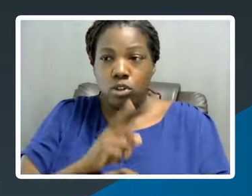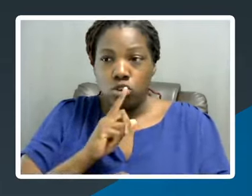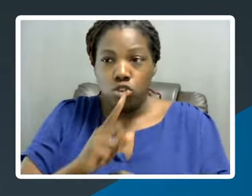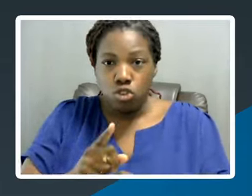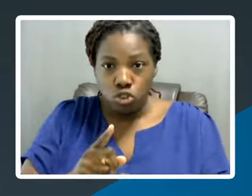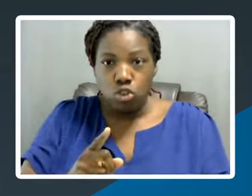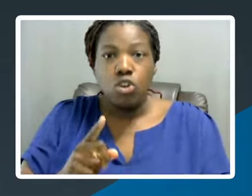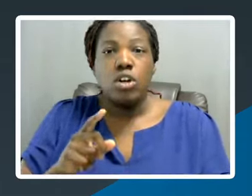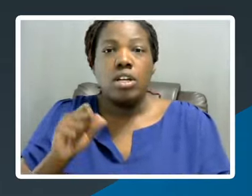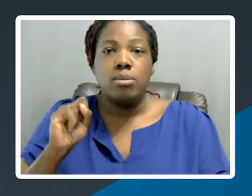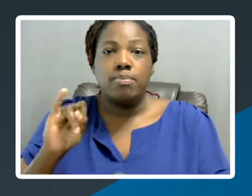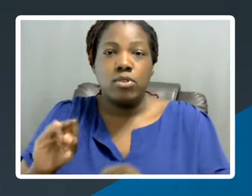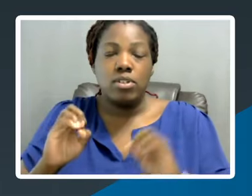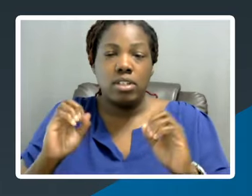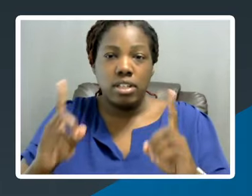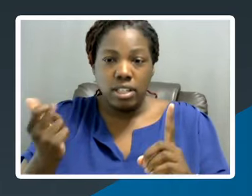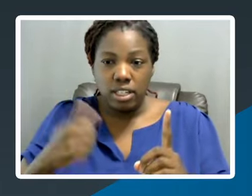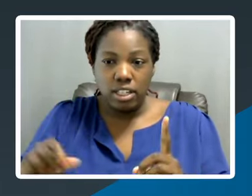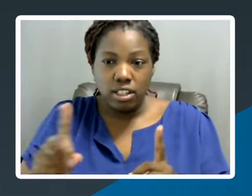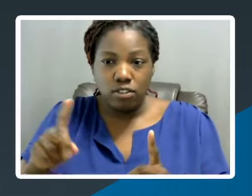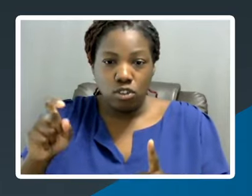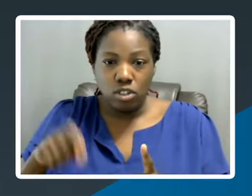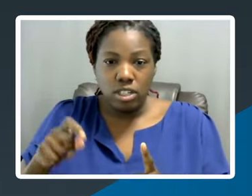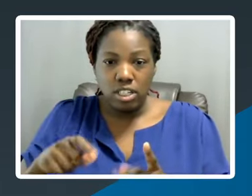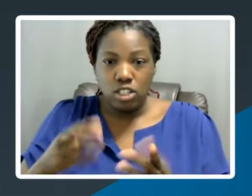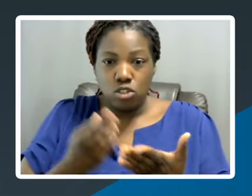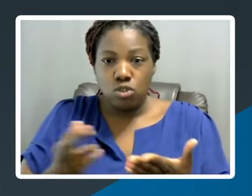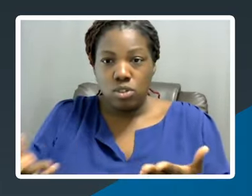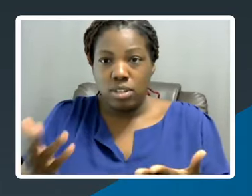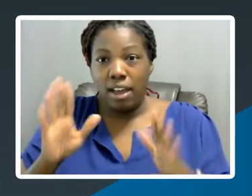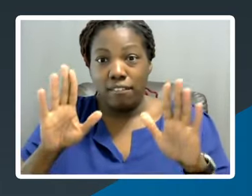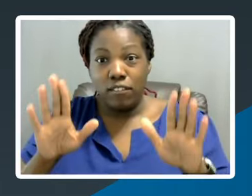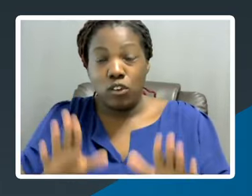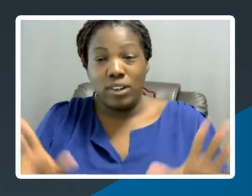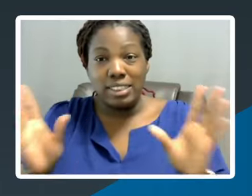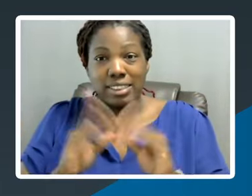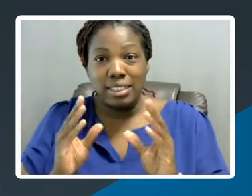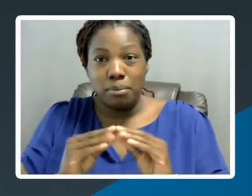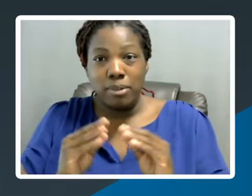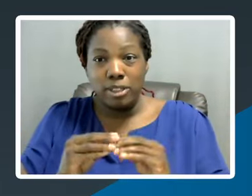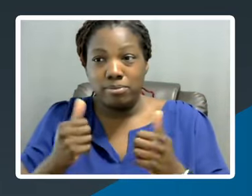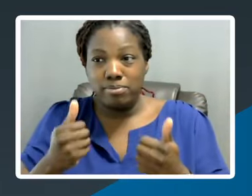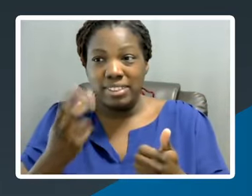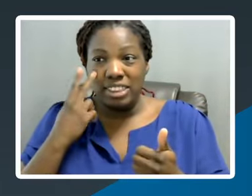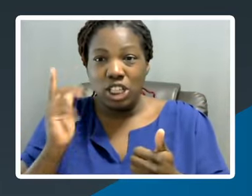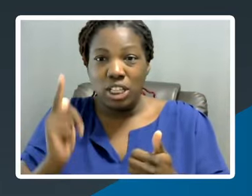Education for any of your needs and resources. So have a great summit. We'll see you.